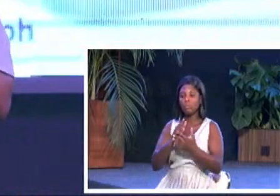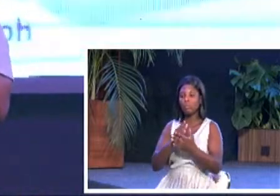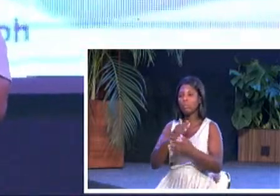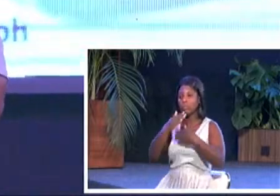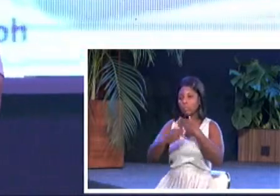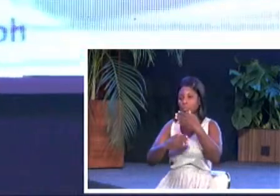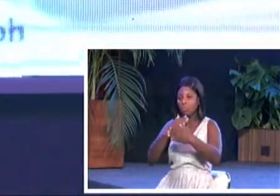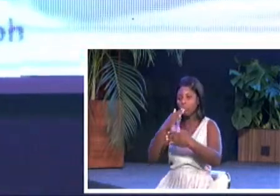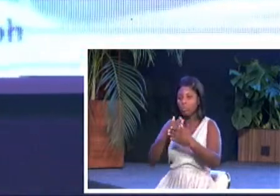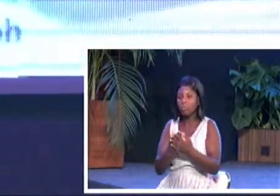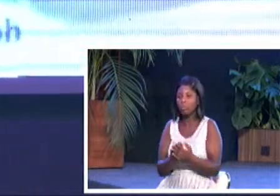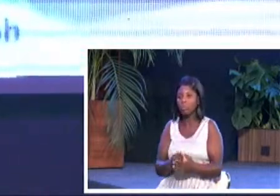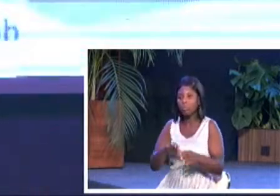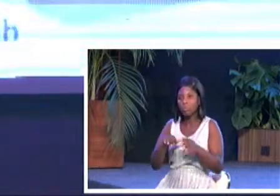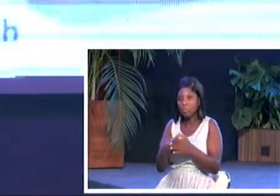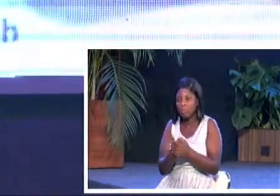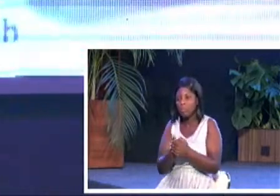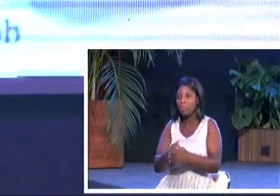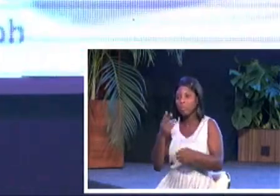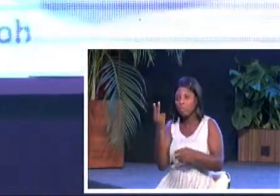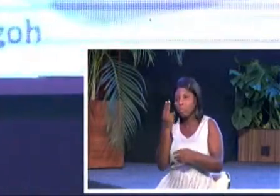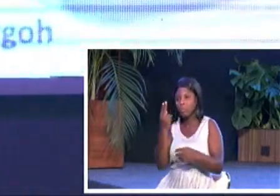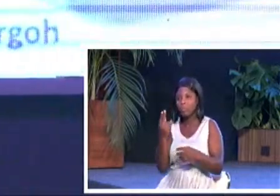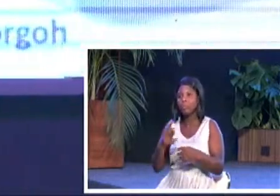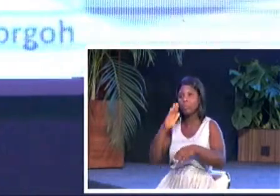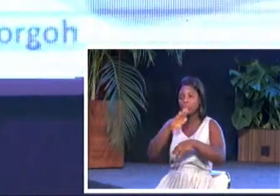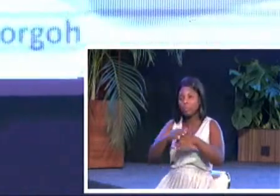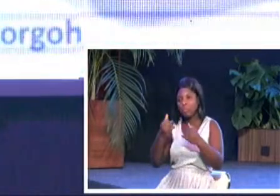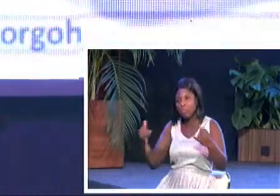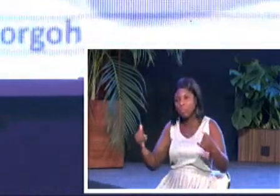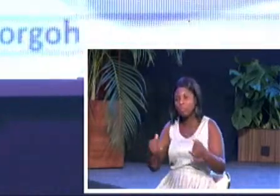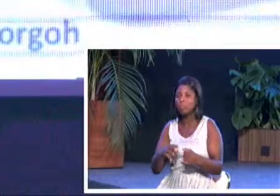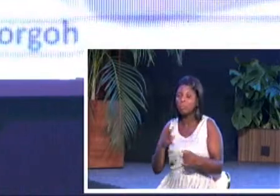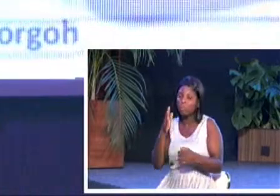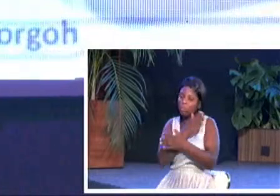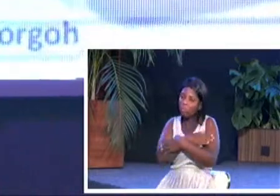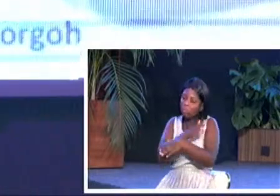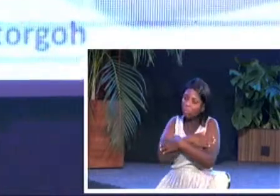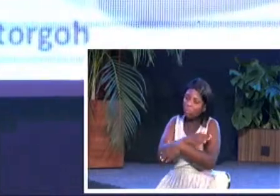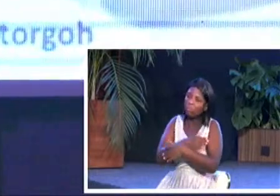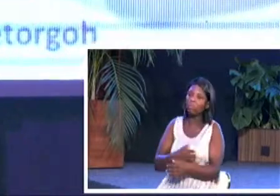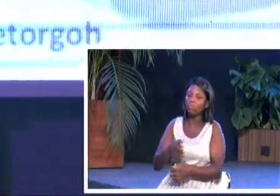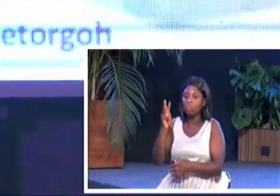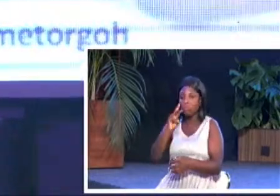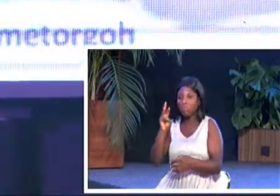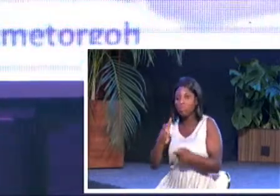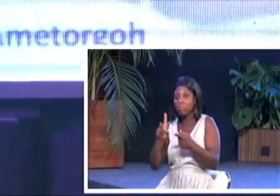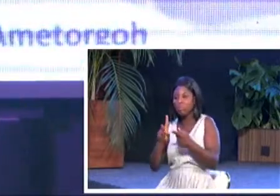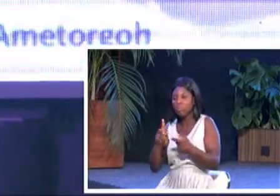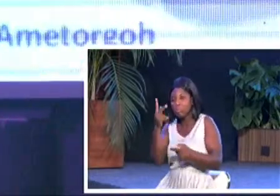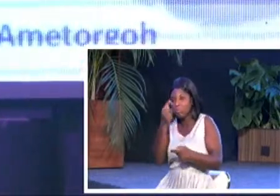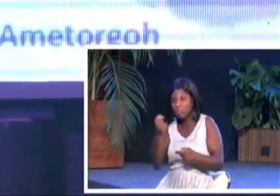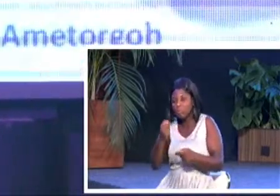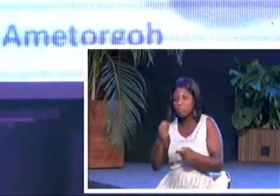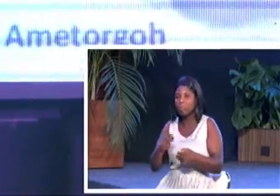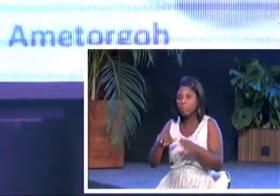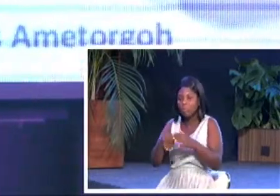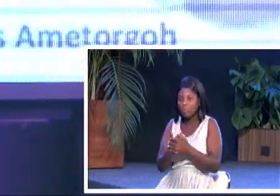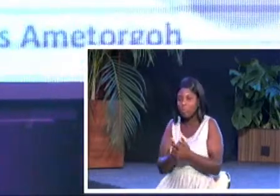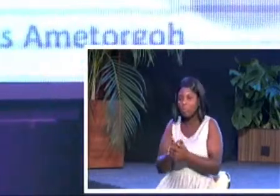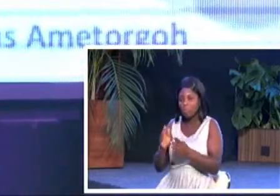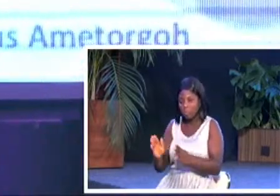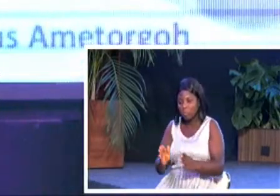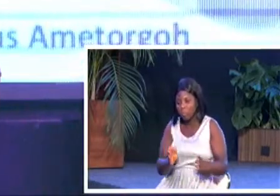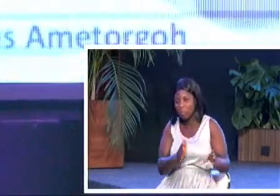Wednesday, Friday, Saturday, you know, Sunday, and all of that. And it's the job of a schedule manager. So that's